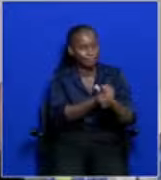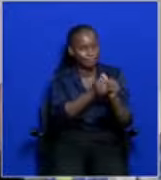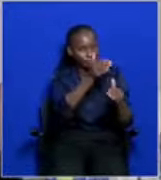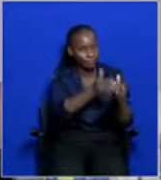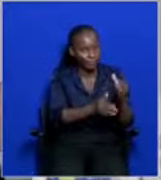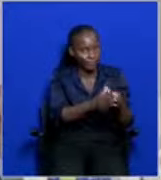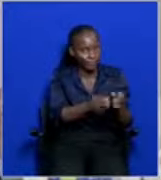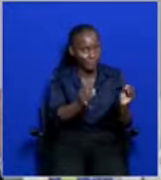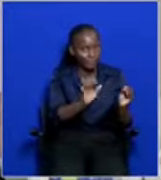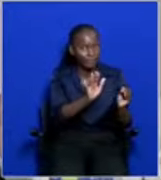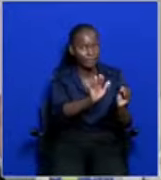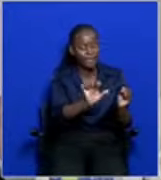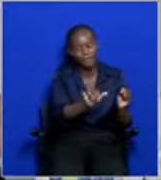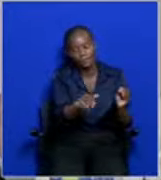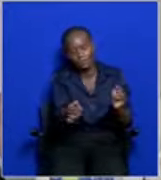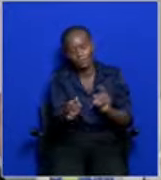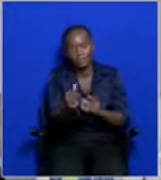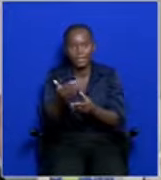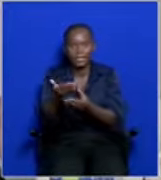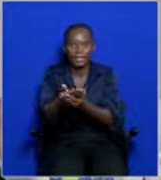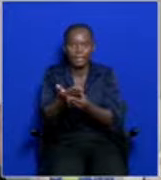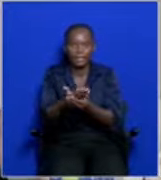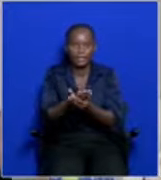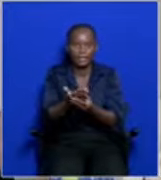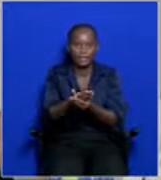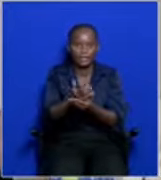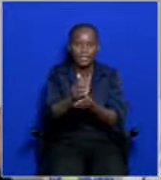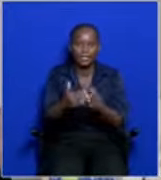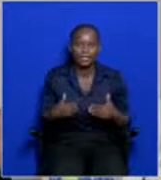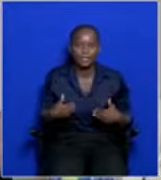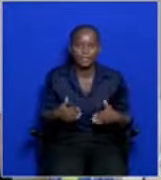this is Benoni Case